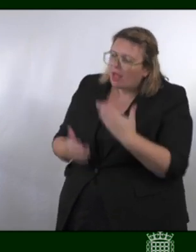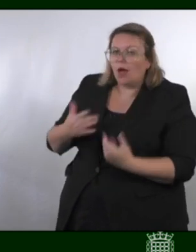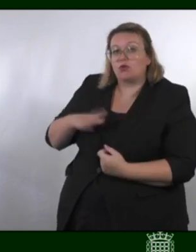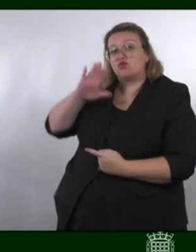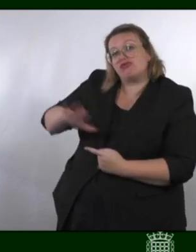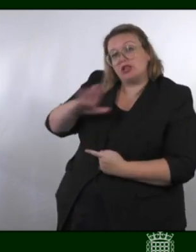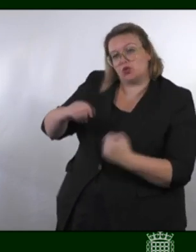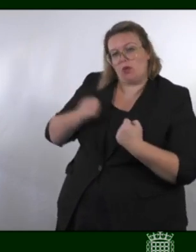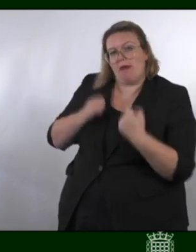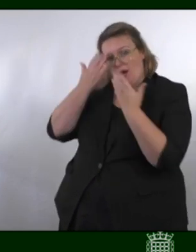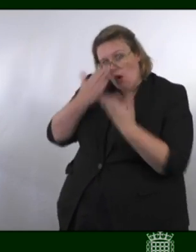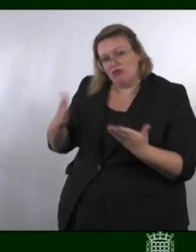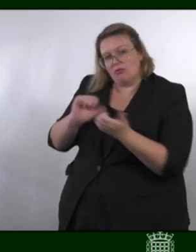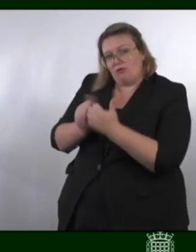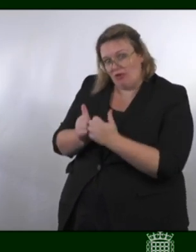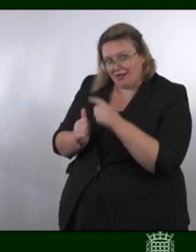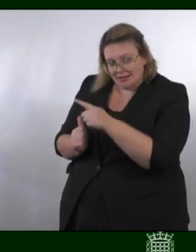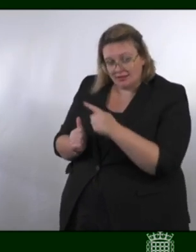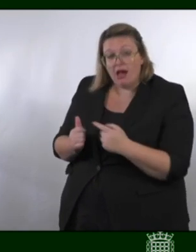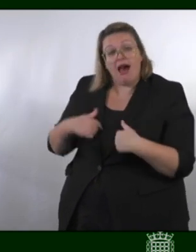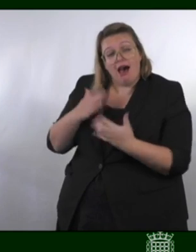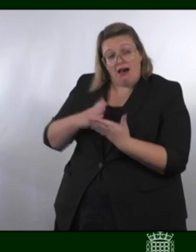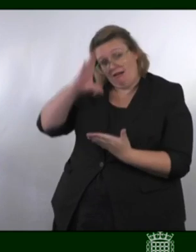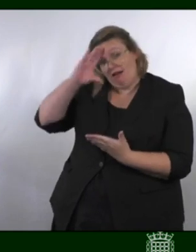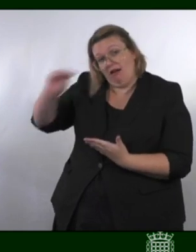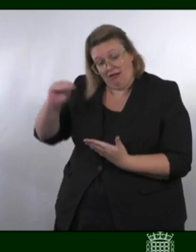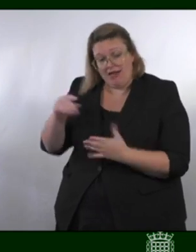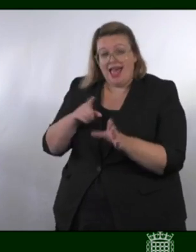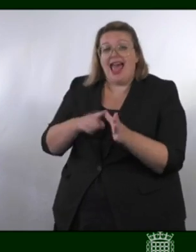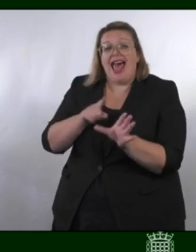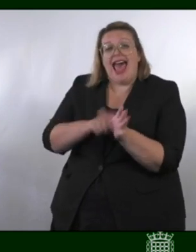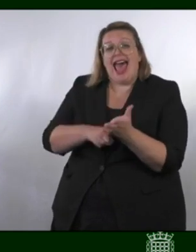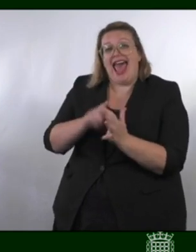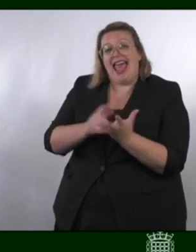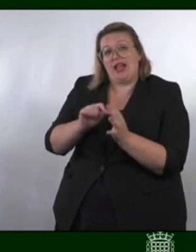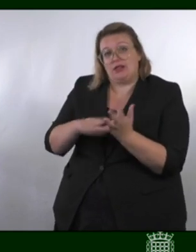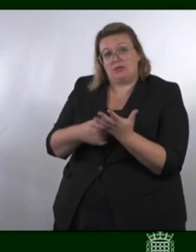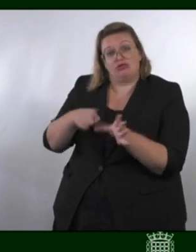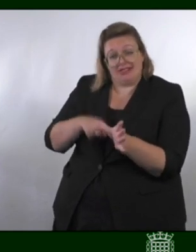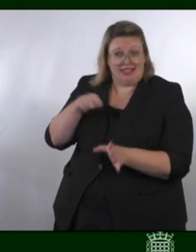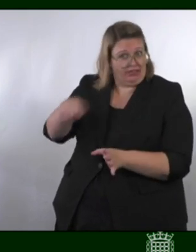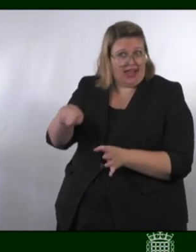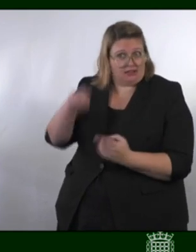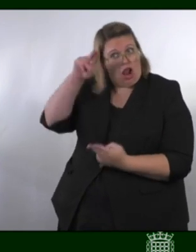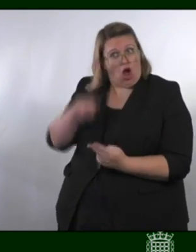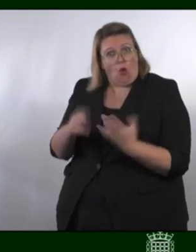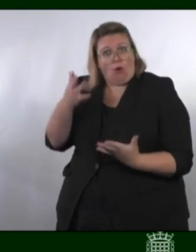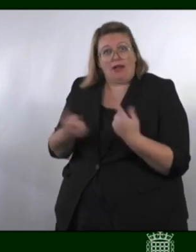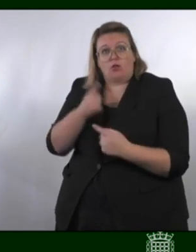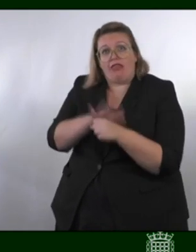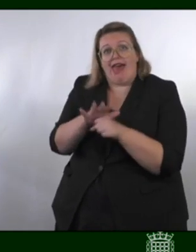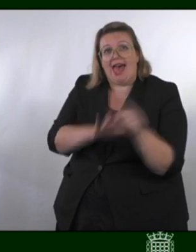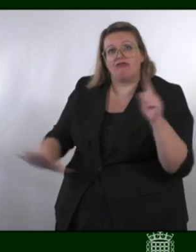the incidence in the Vale of Aylesbury is in fact less than half the England average, and the way forward